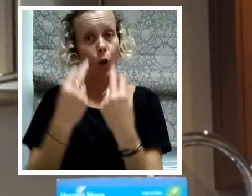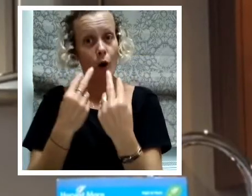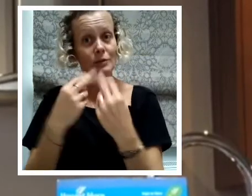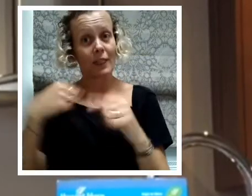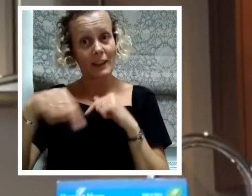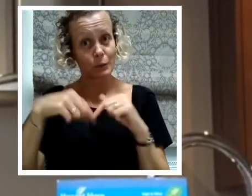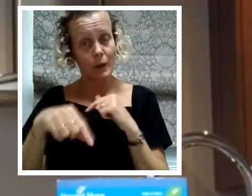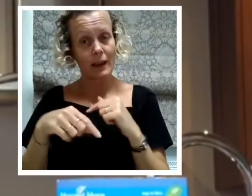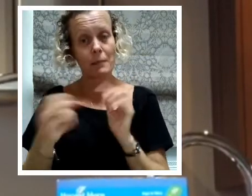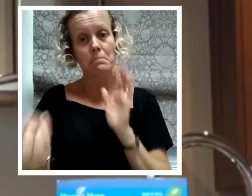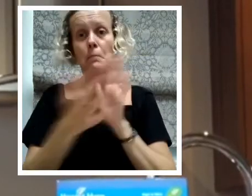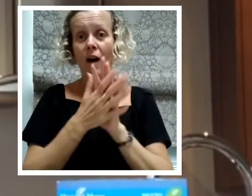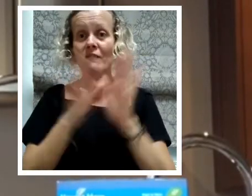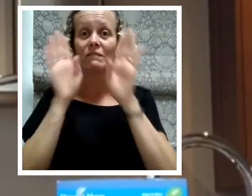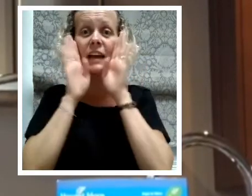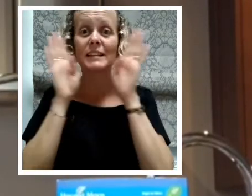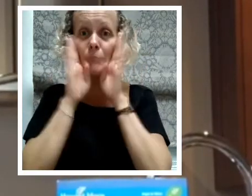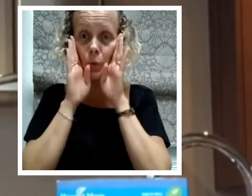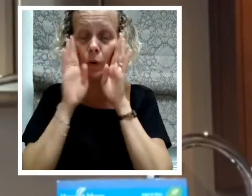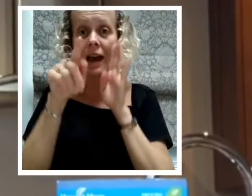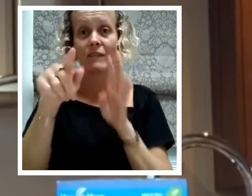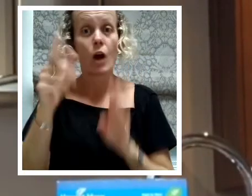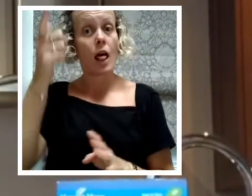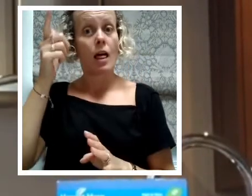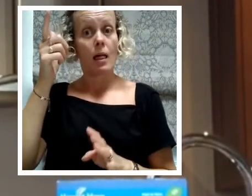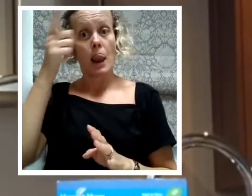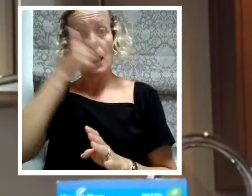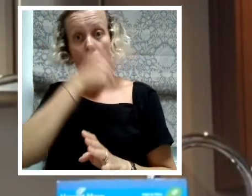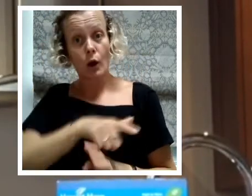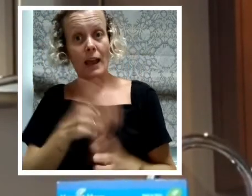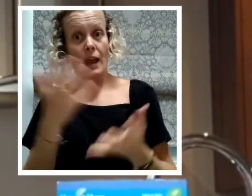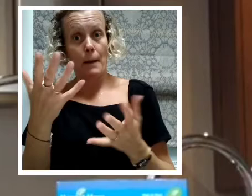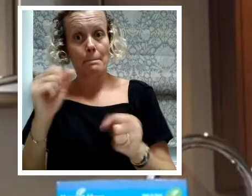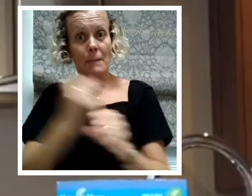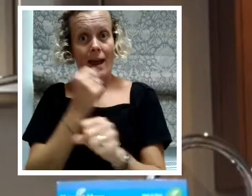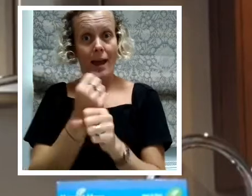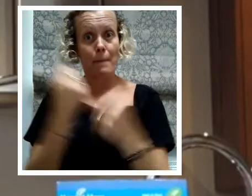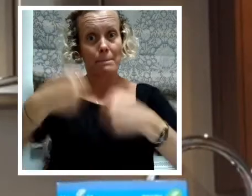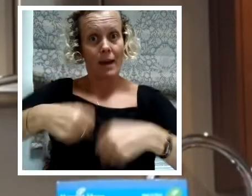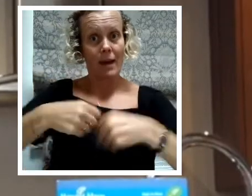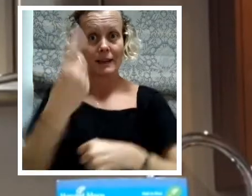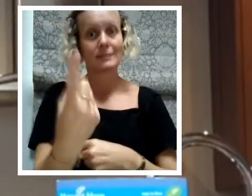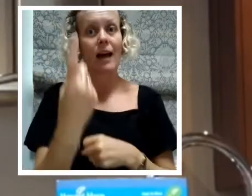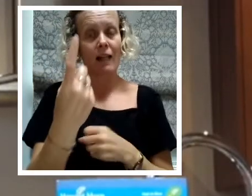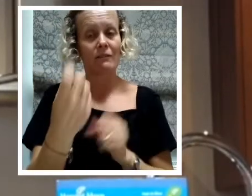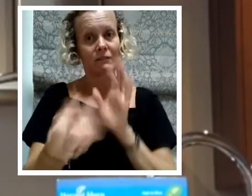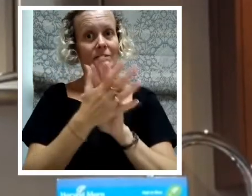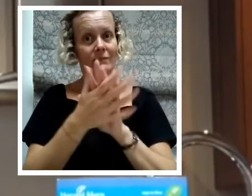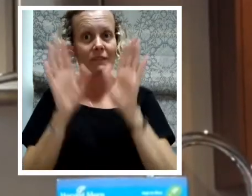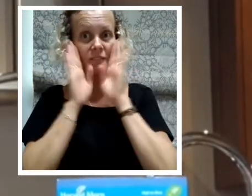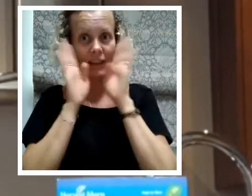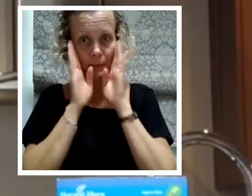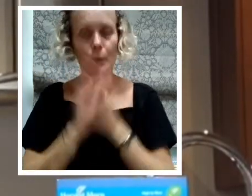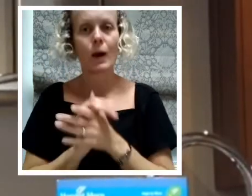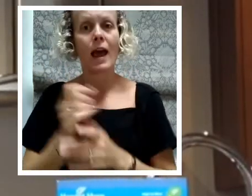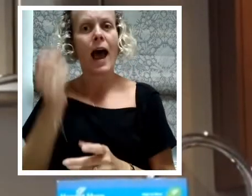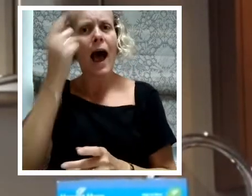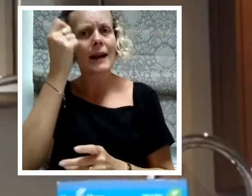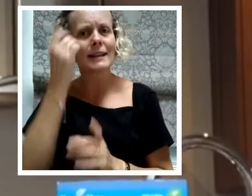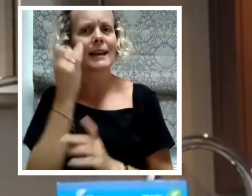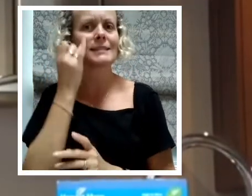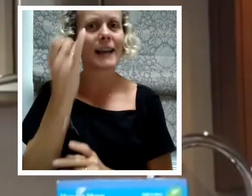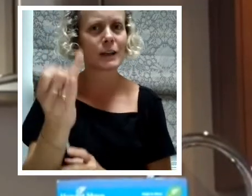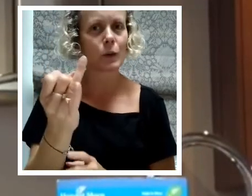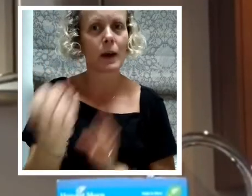onto Facebook. If you are lucky enough to get to bake them, that would be lovely. I would love to see a picture of those as well. Any ideas for next